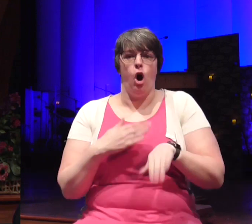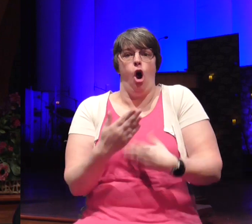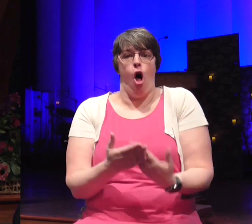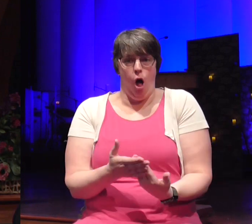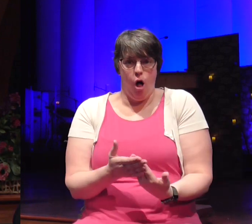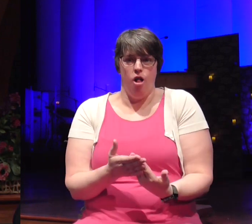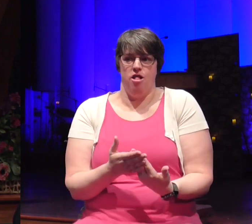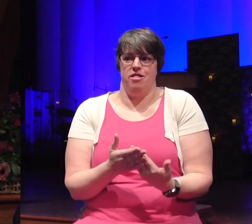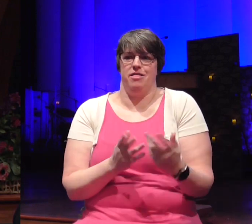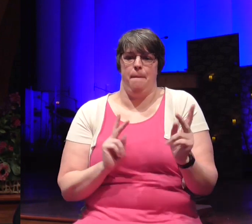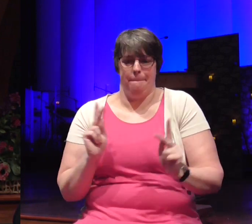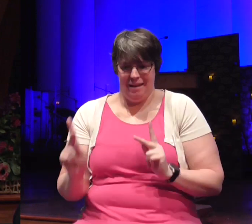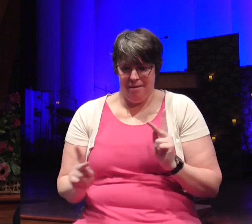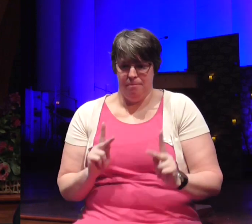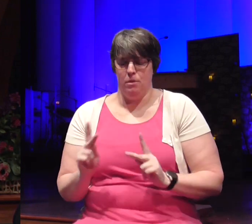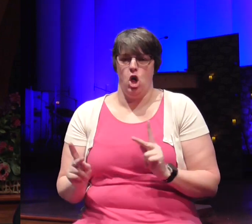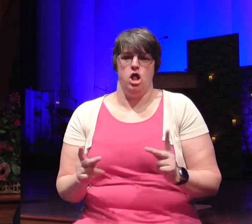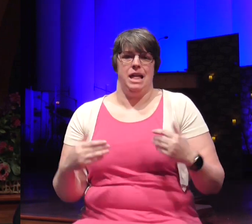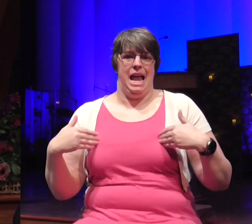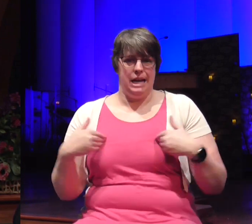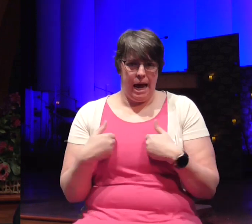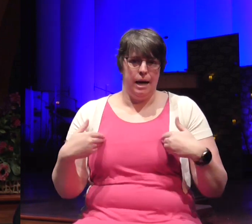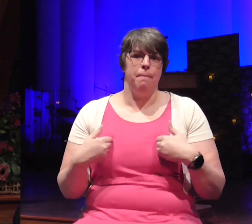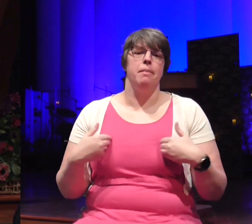and for all life forms upon this planet.